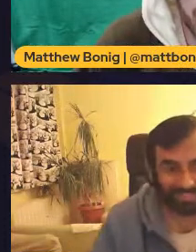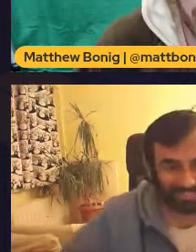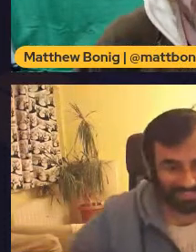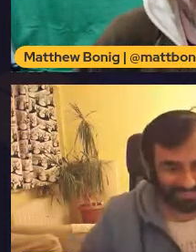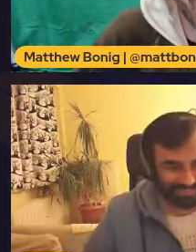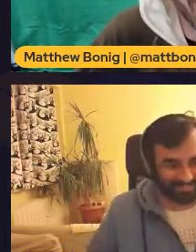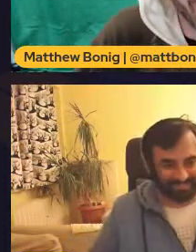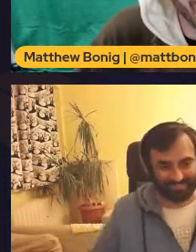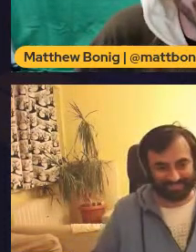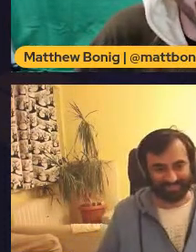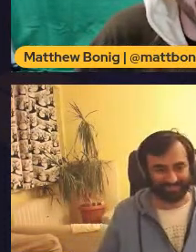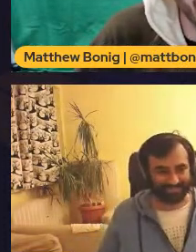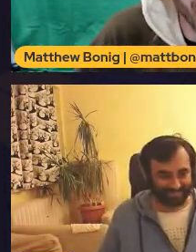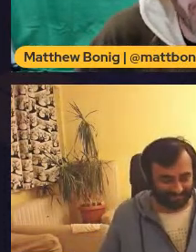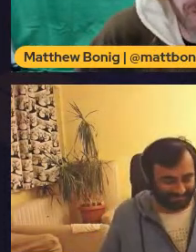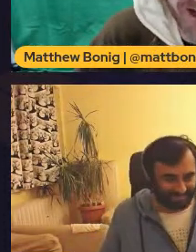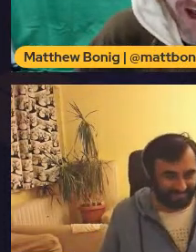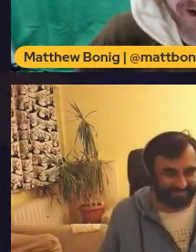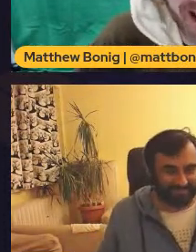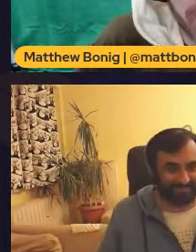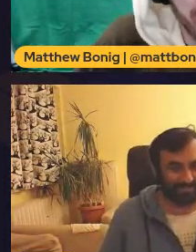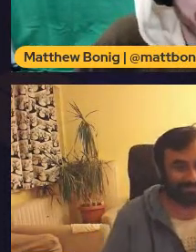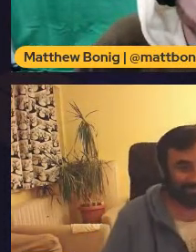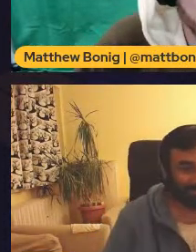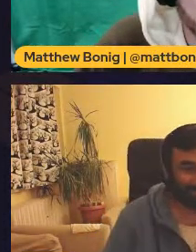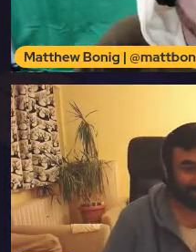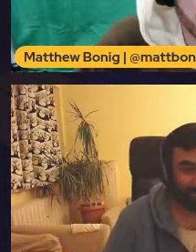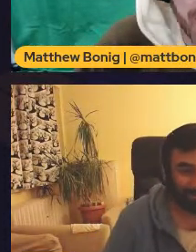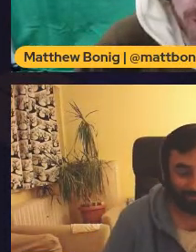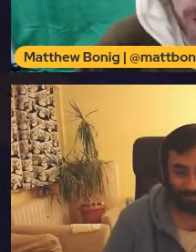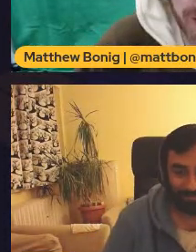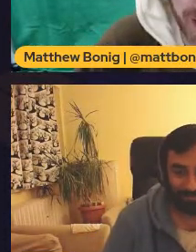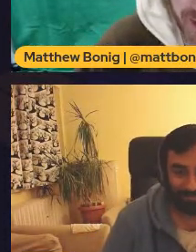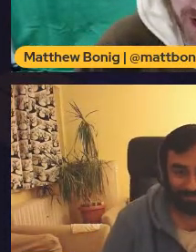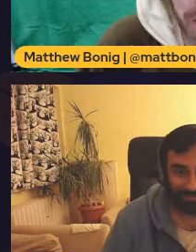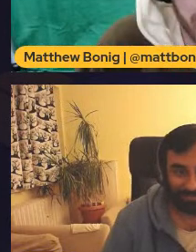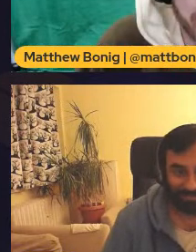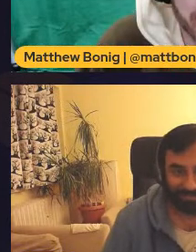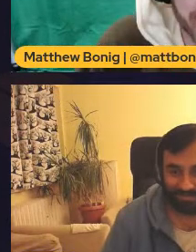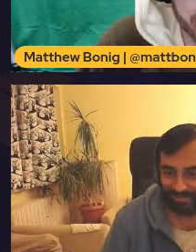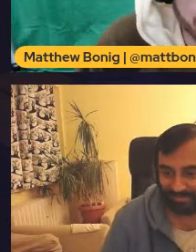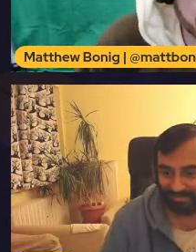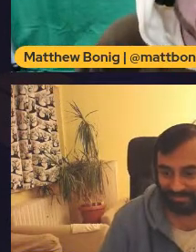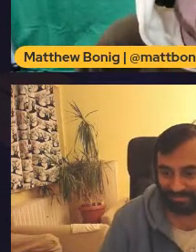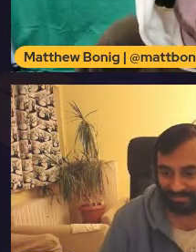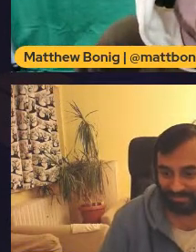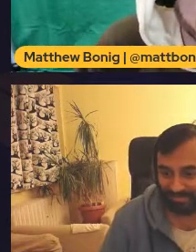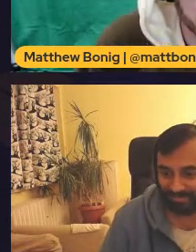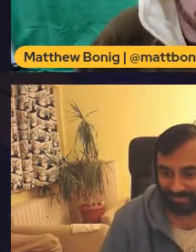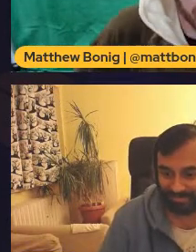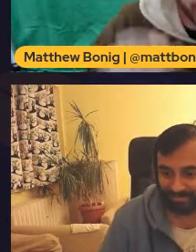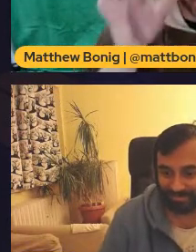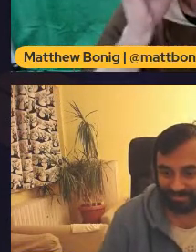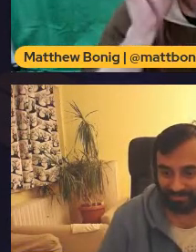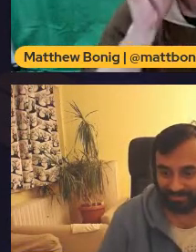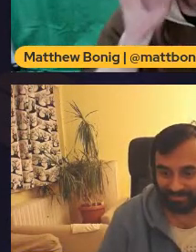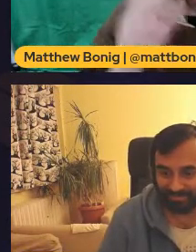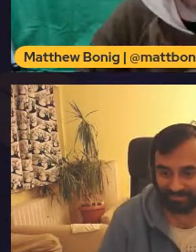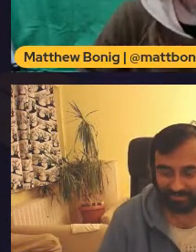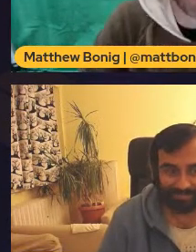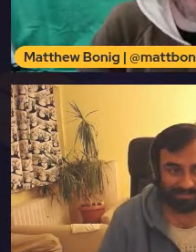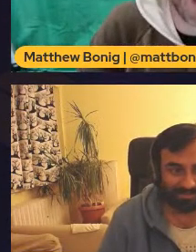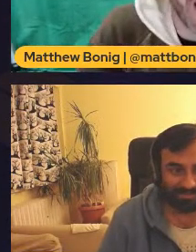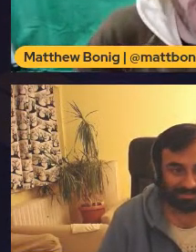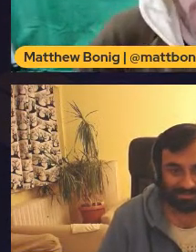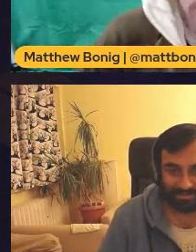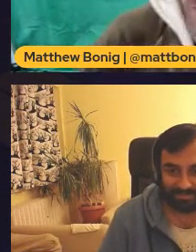it. So, Well, now Pancakes and Sam are playing better than ever. That's right.